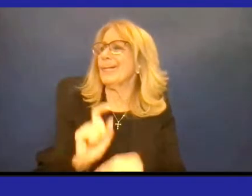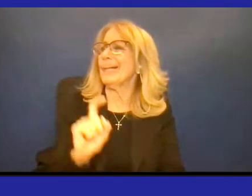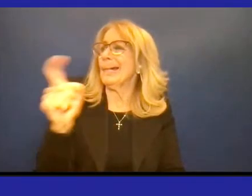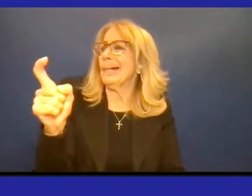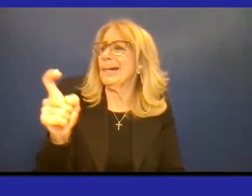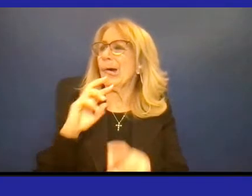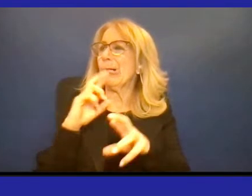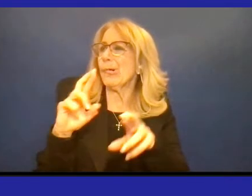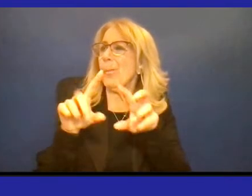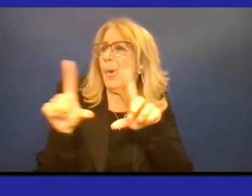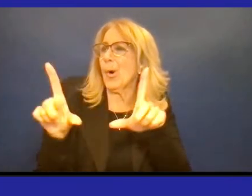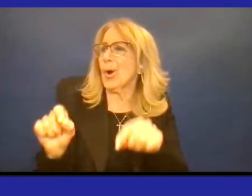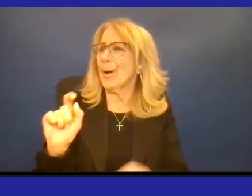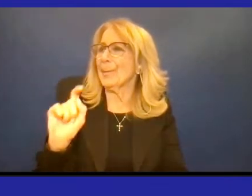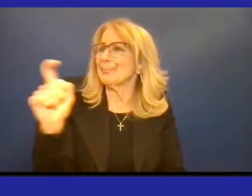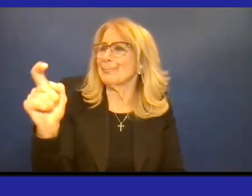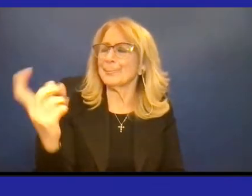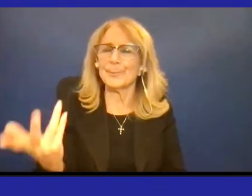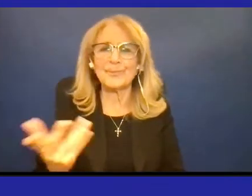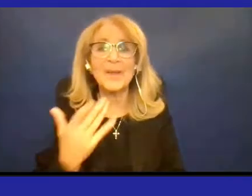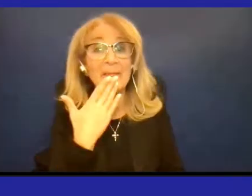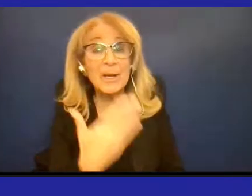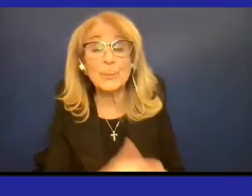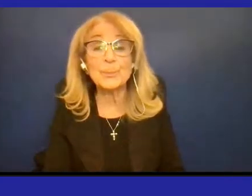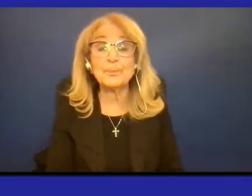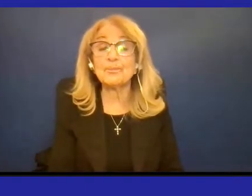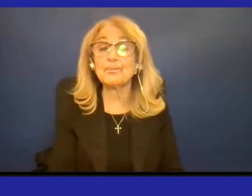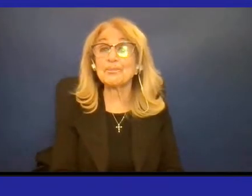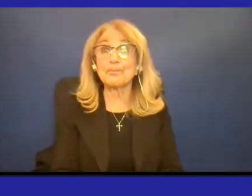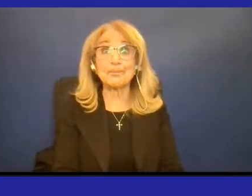right. Thank you. Okay.